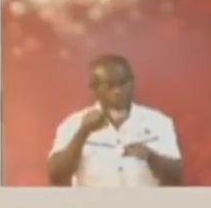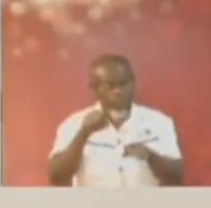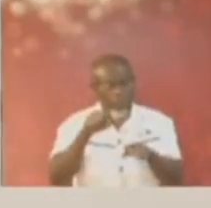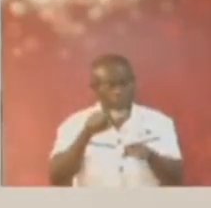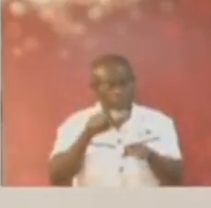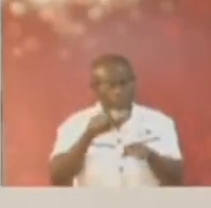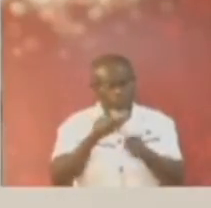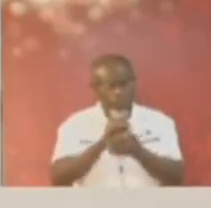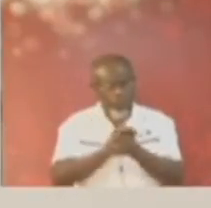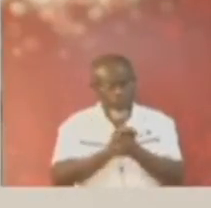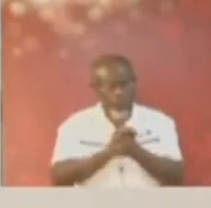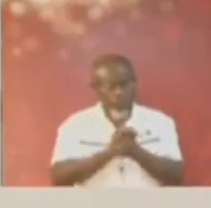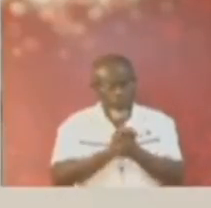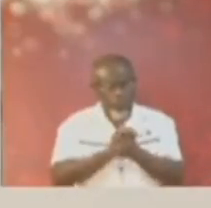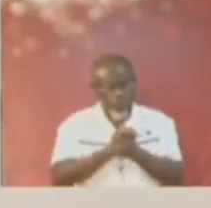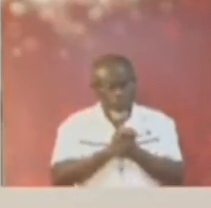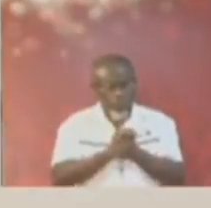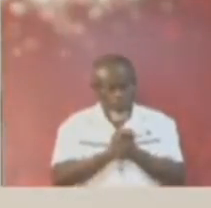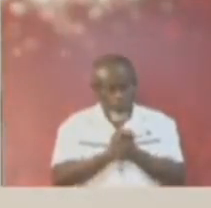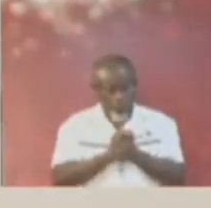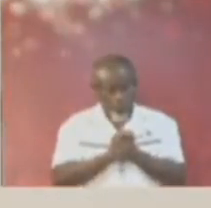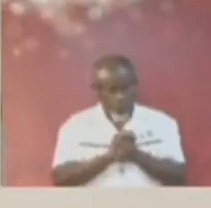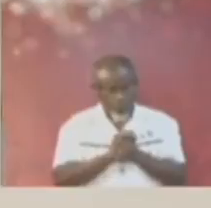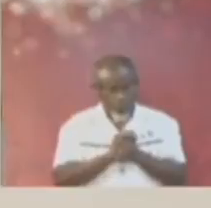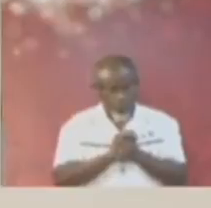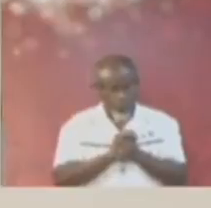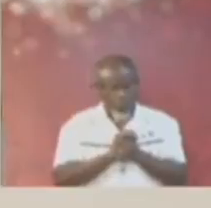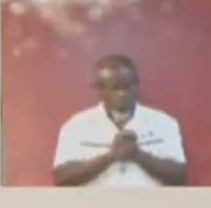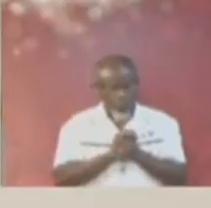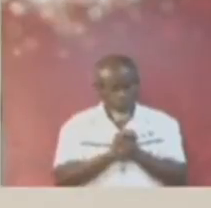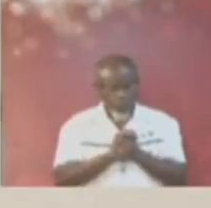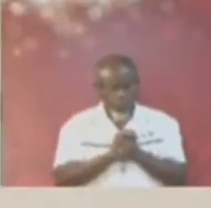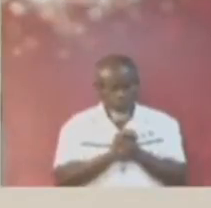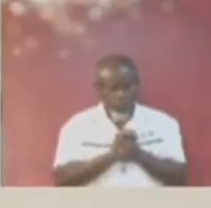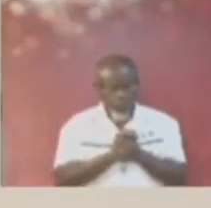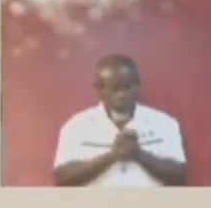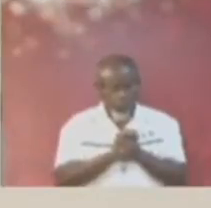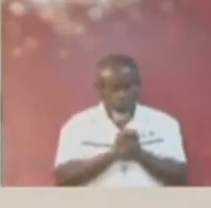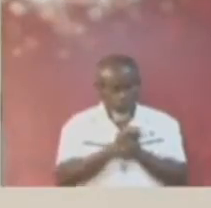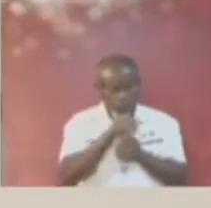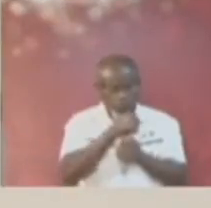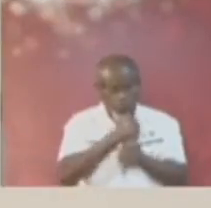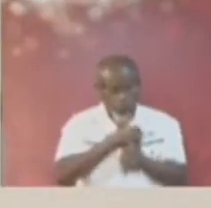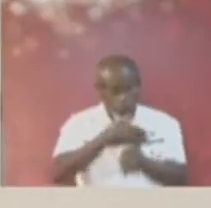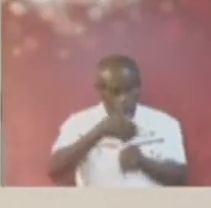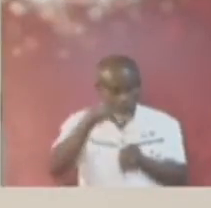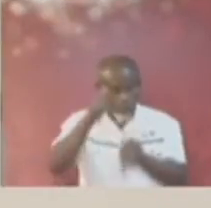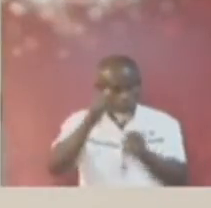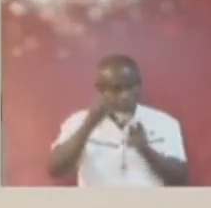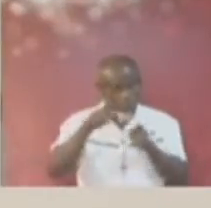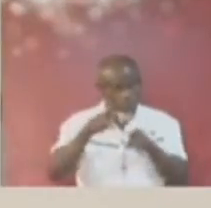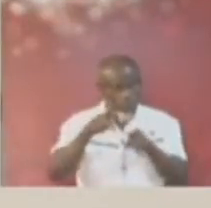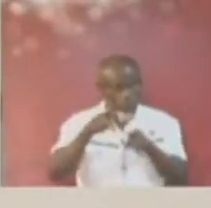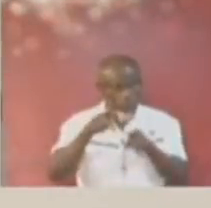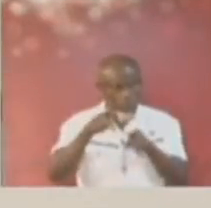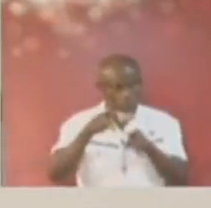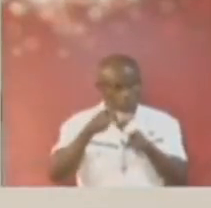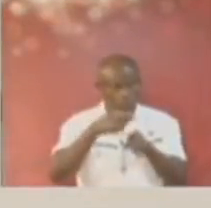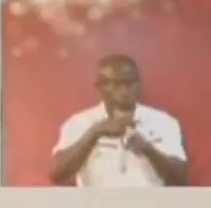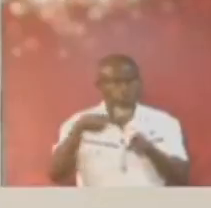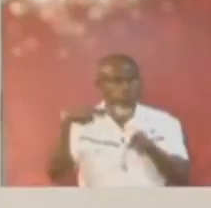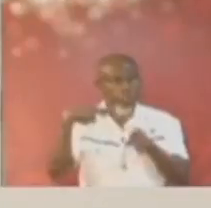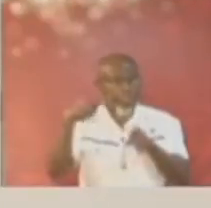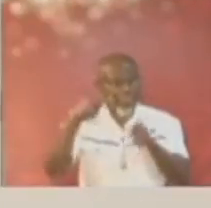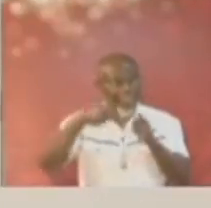general population CFR of 1.89%. And older age groups, the case fatality rate goes up to above 60,